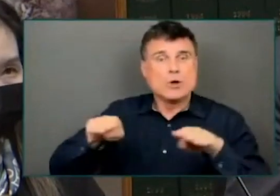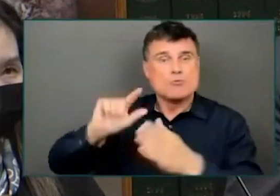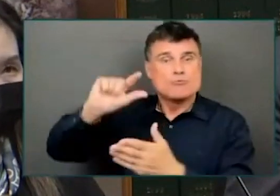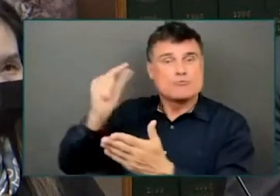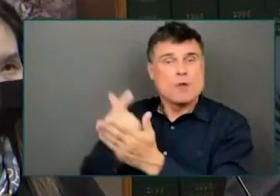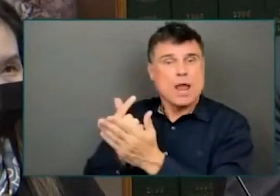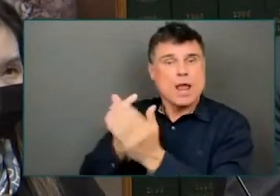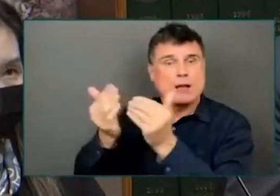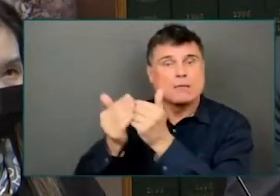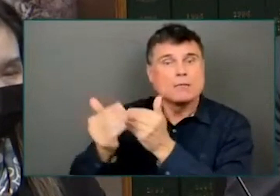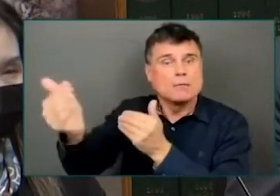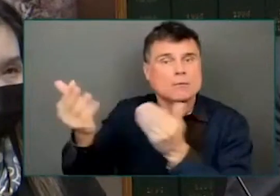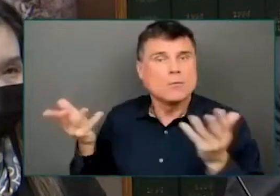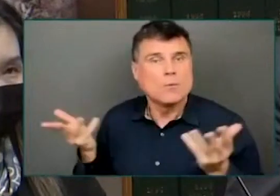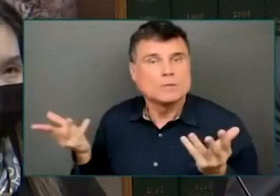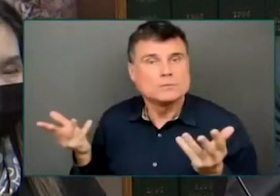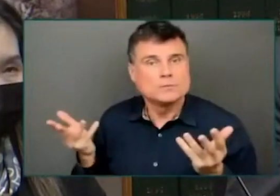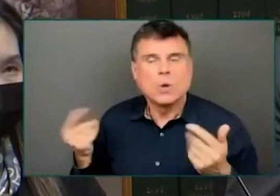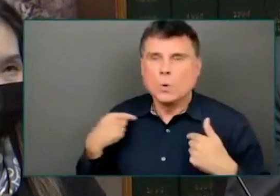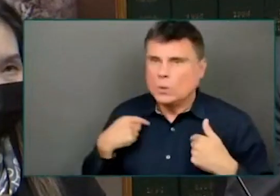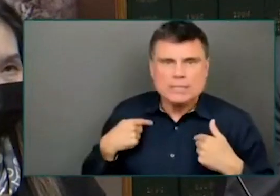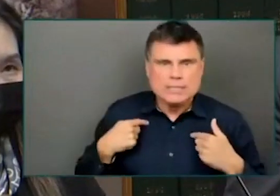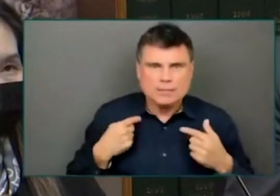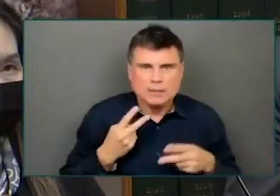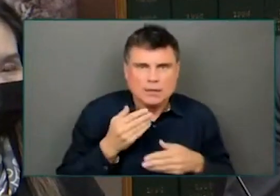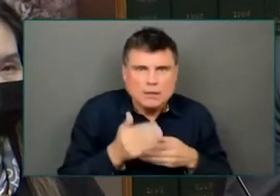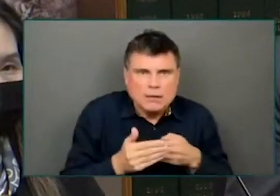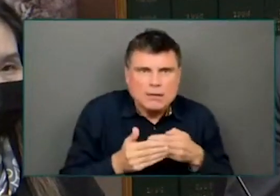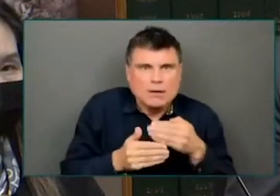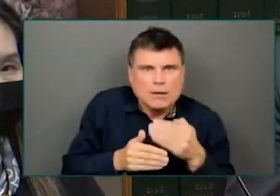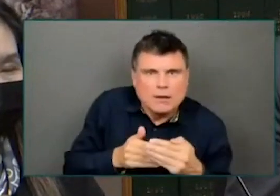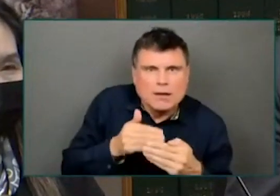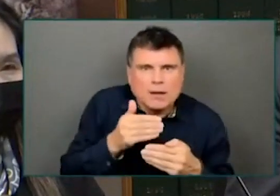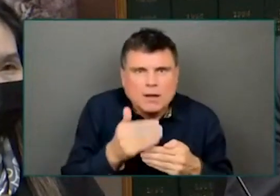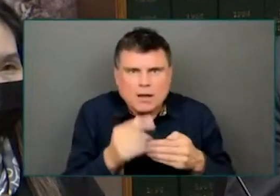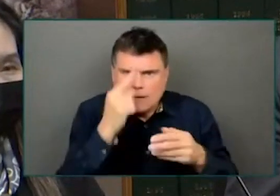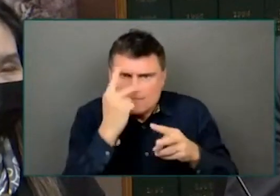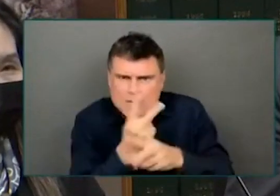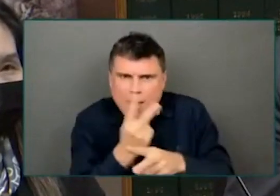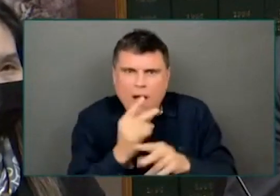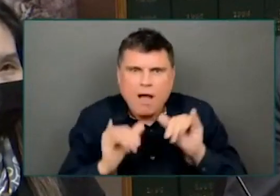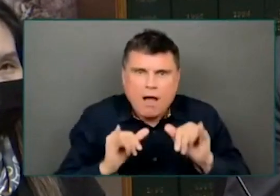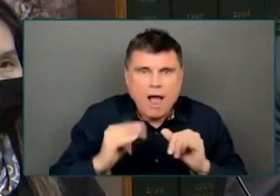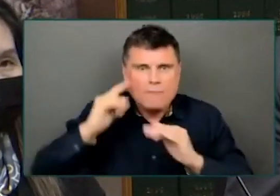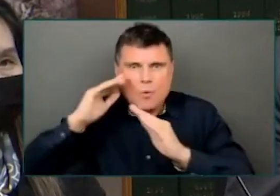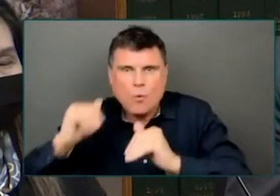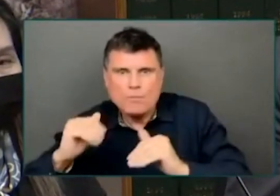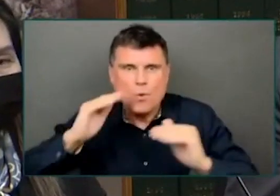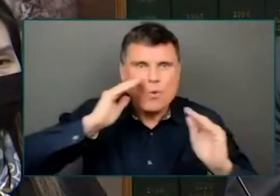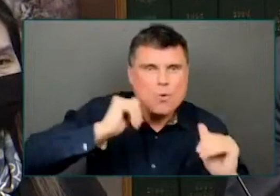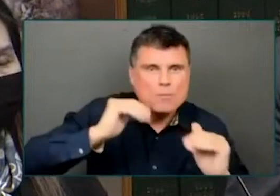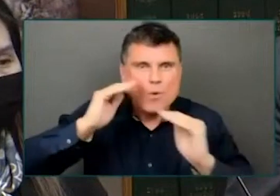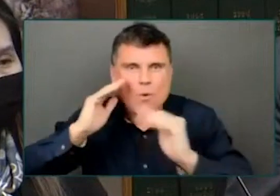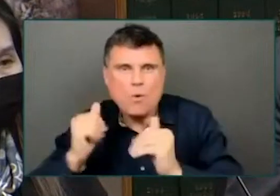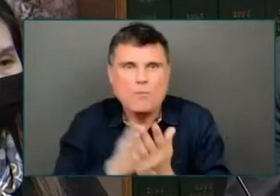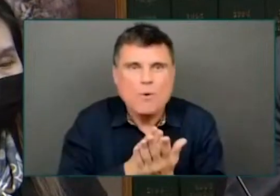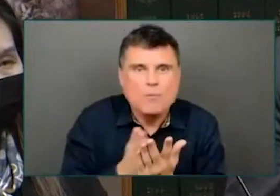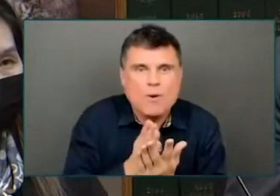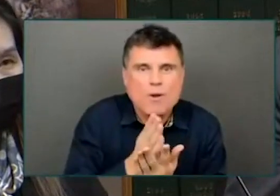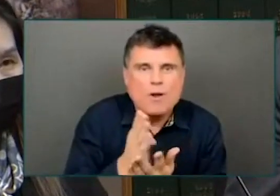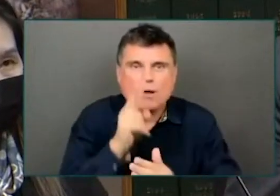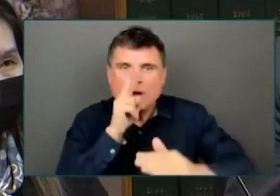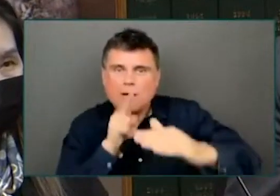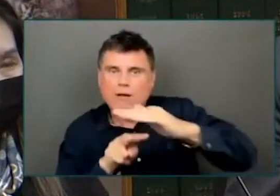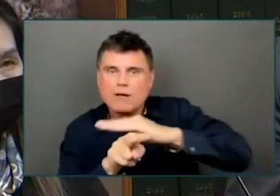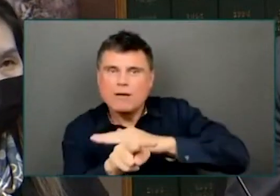hope. For small businesses to bank on growth. For communities built to